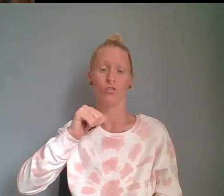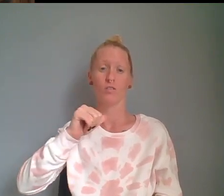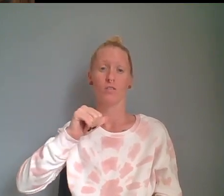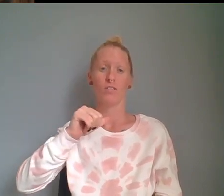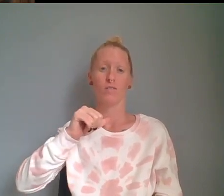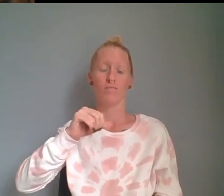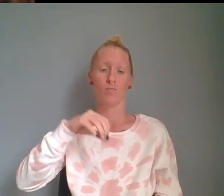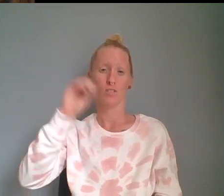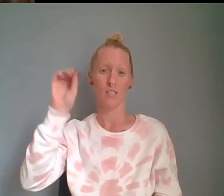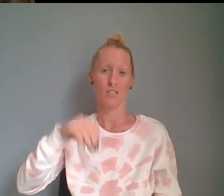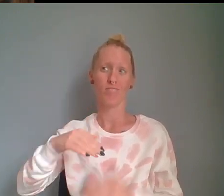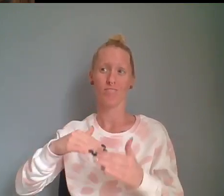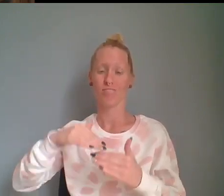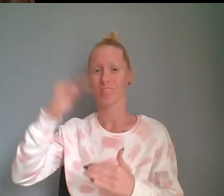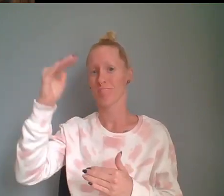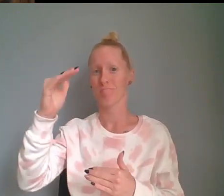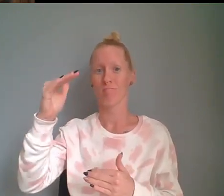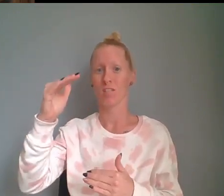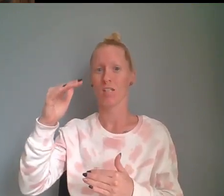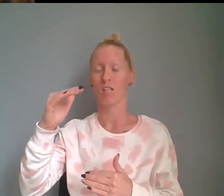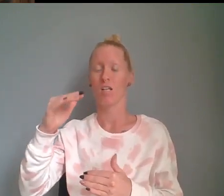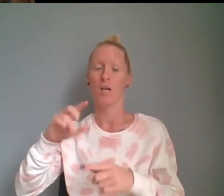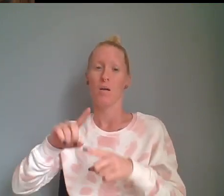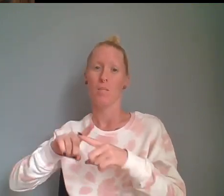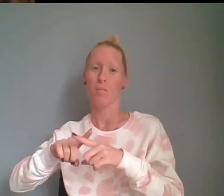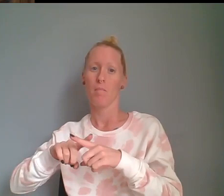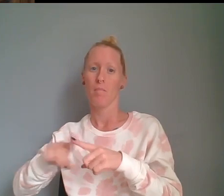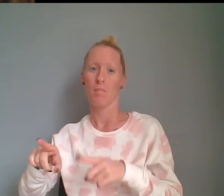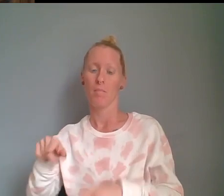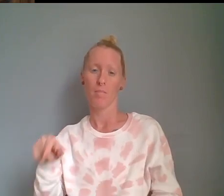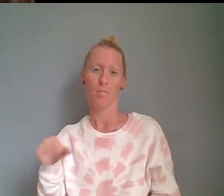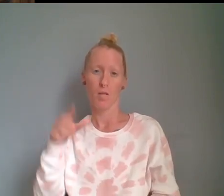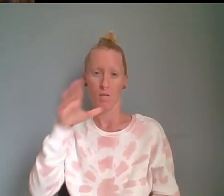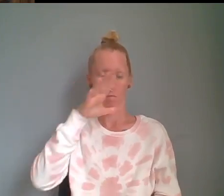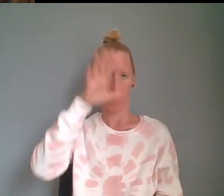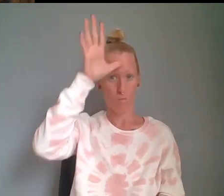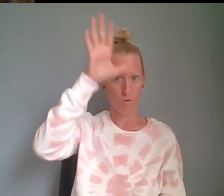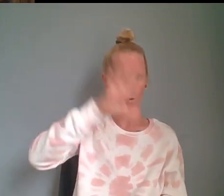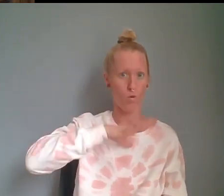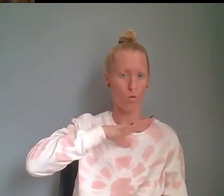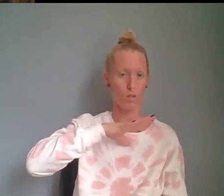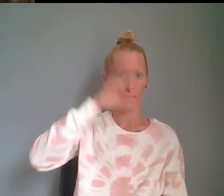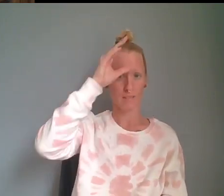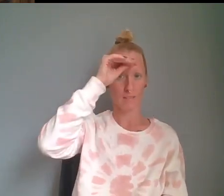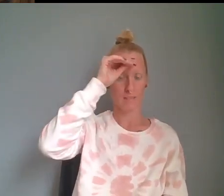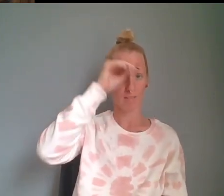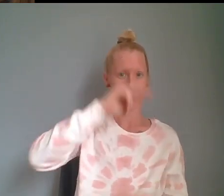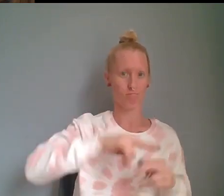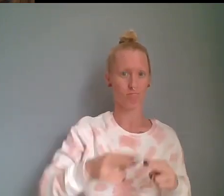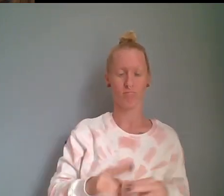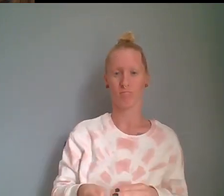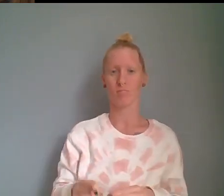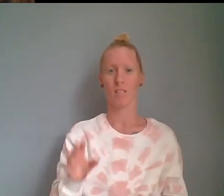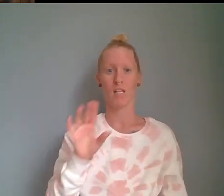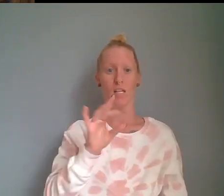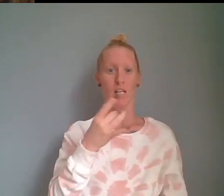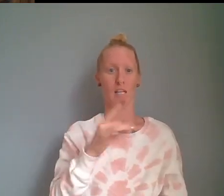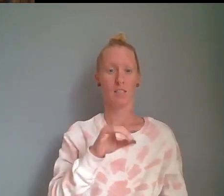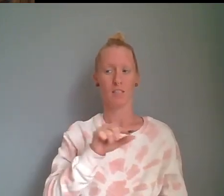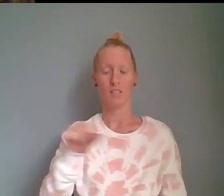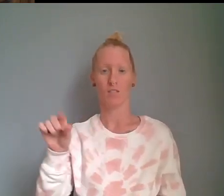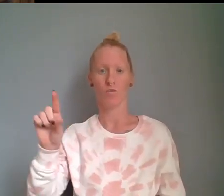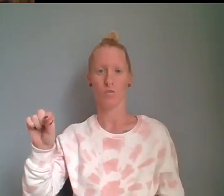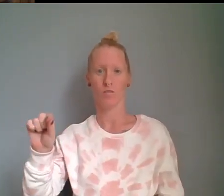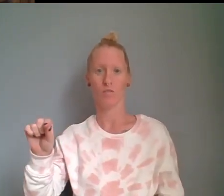dramatically, and boys' rates stay the same or go down. And by the time they're 18 or 20, you get almost a 2-to-1 ratio of